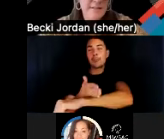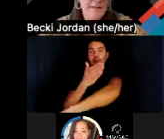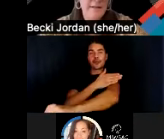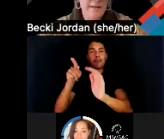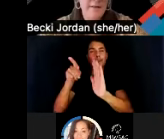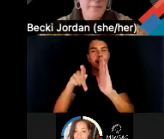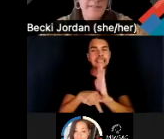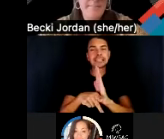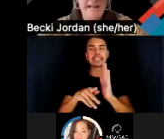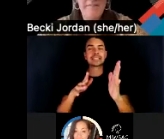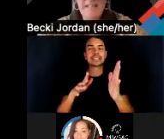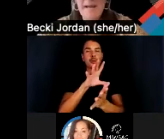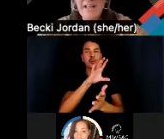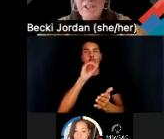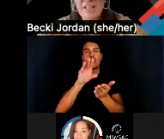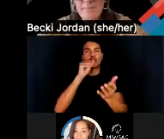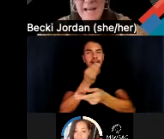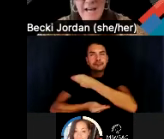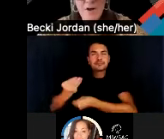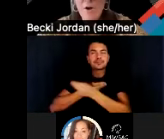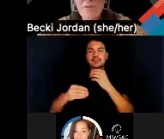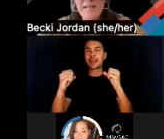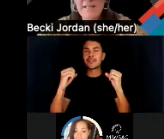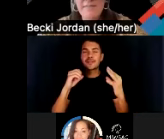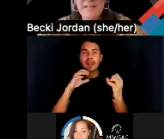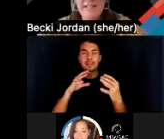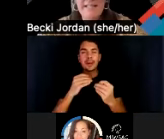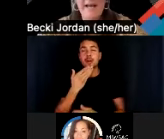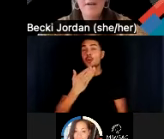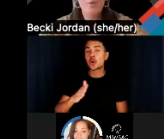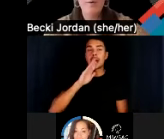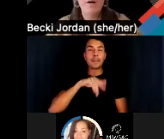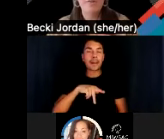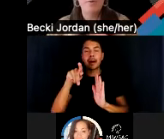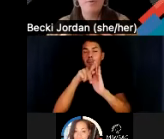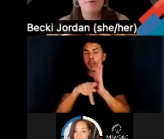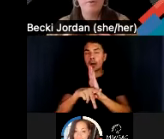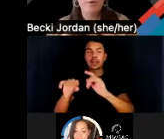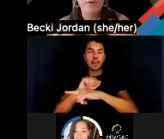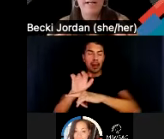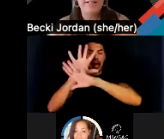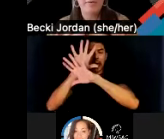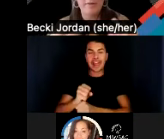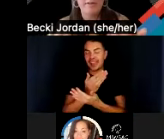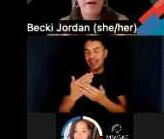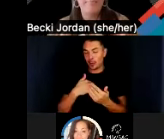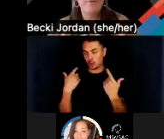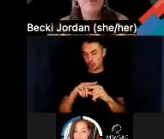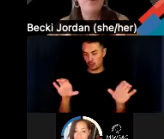policies, bringing back feedback, good and bad, all those kinds of things that we want to do when we're trying